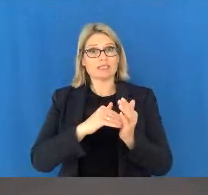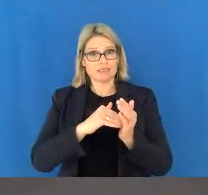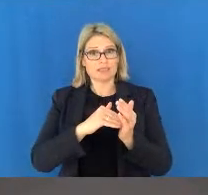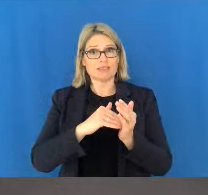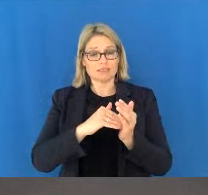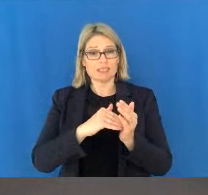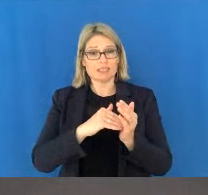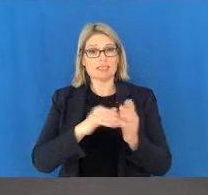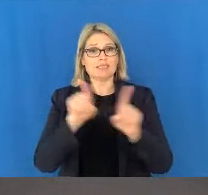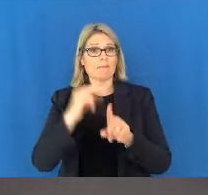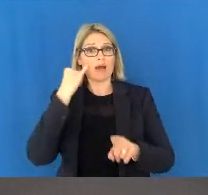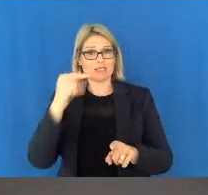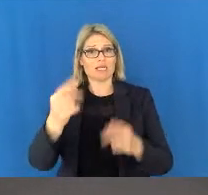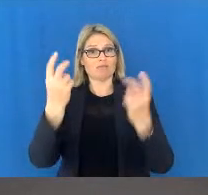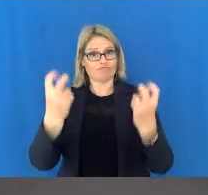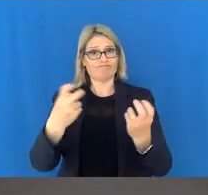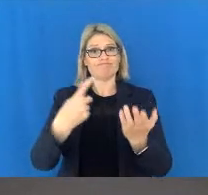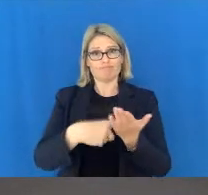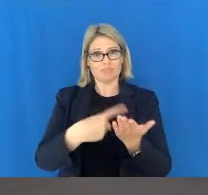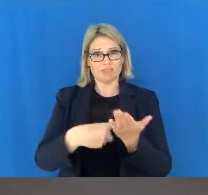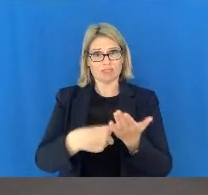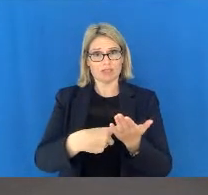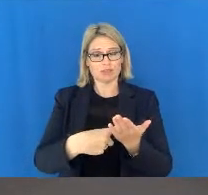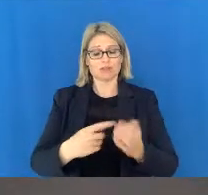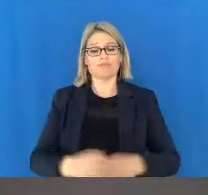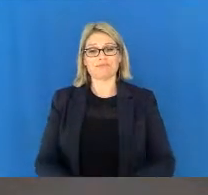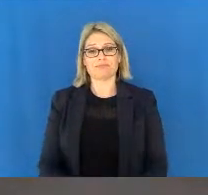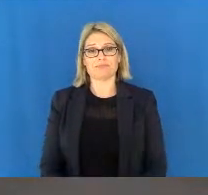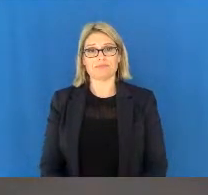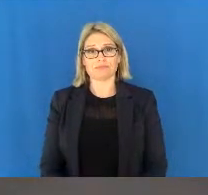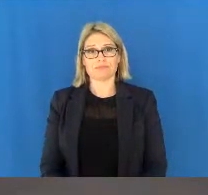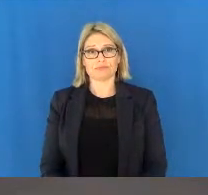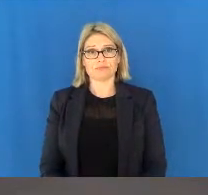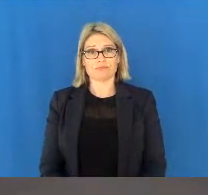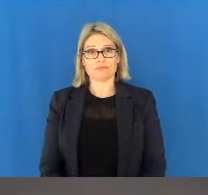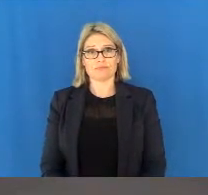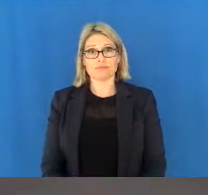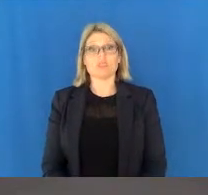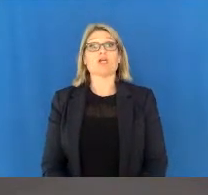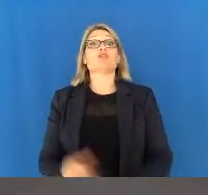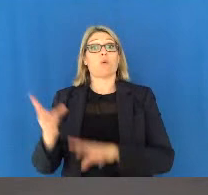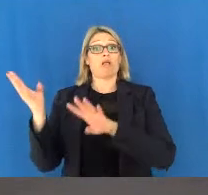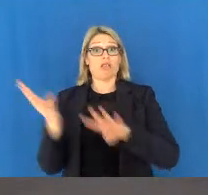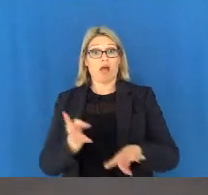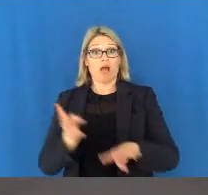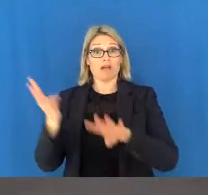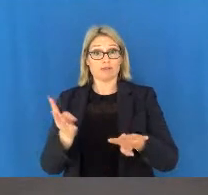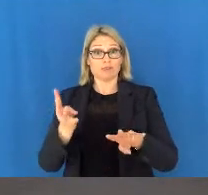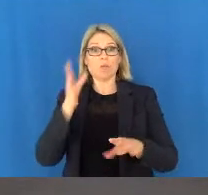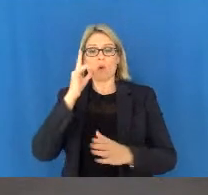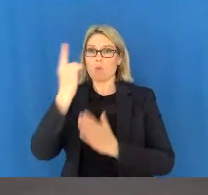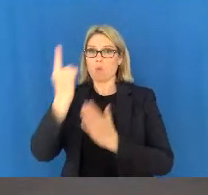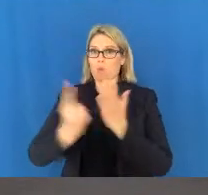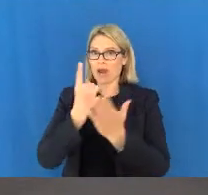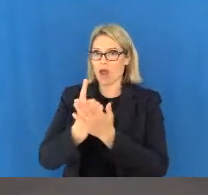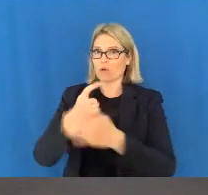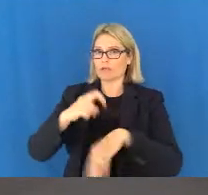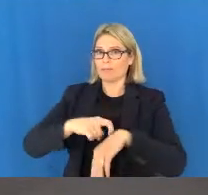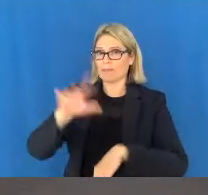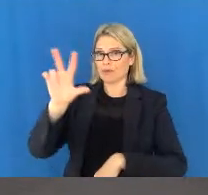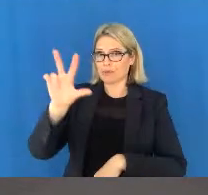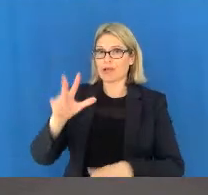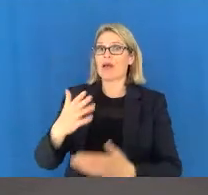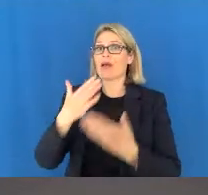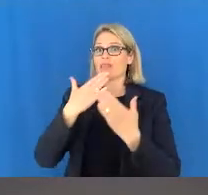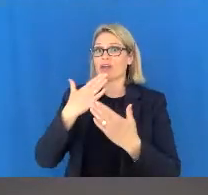Dr. Tobin and Dr. Russell. News conference. We have a news conference coming up in an hour. So I want to thank you, Dr.